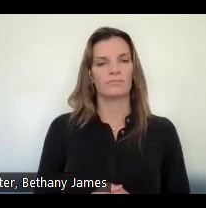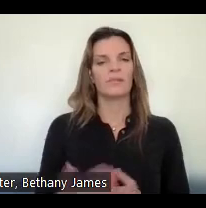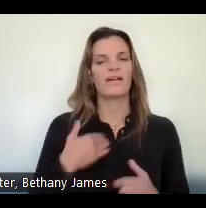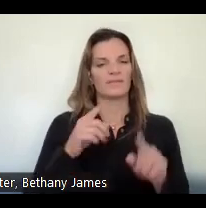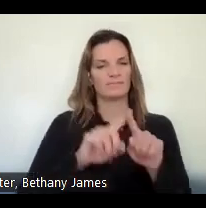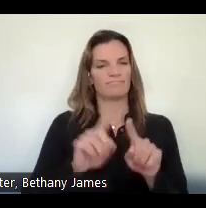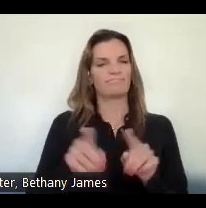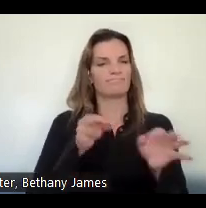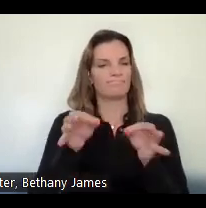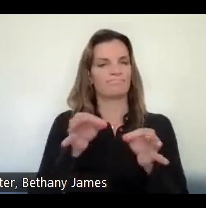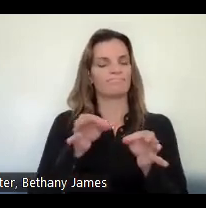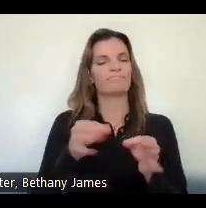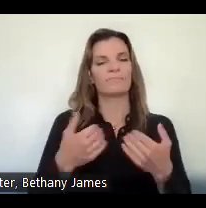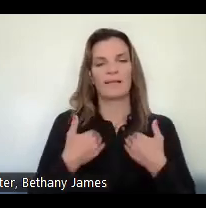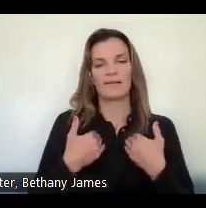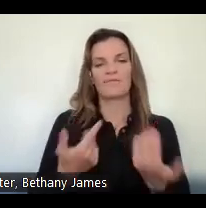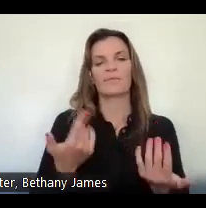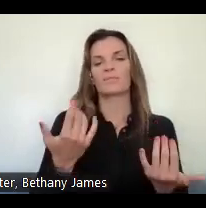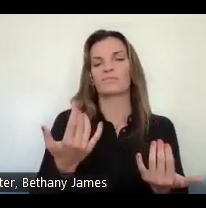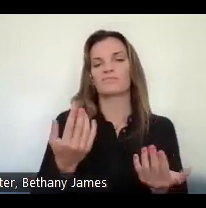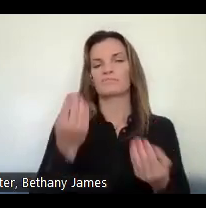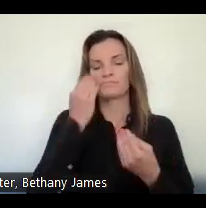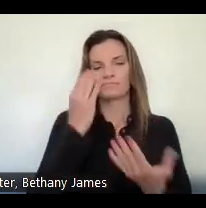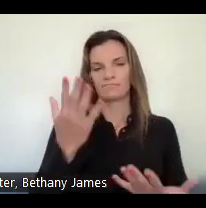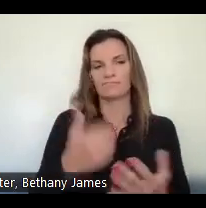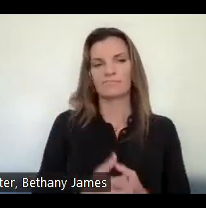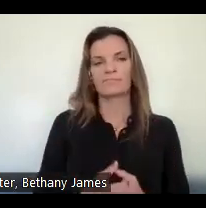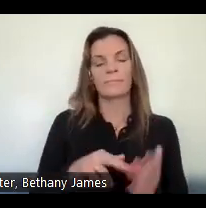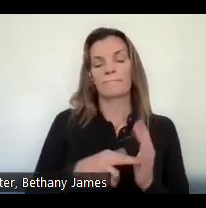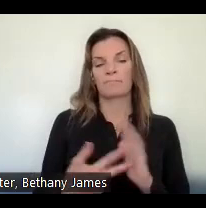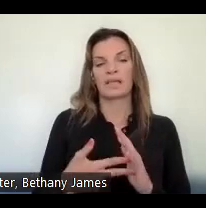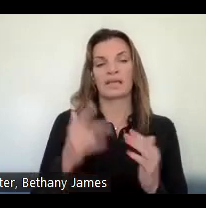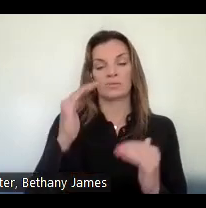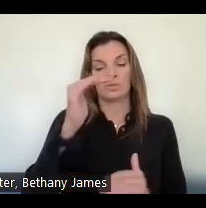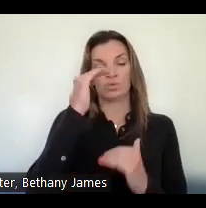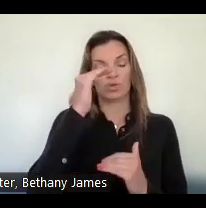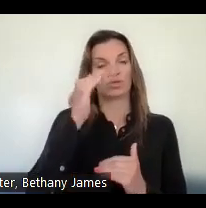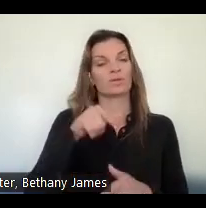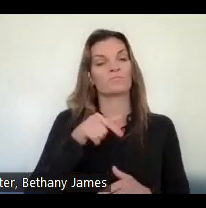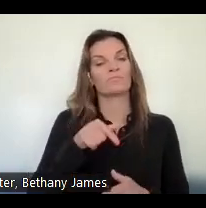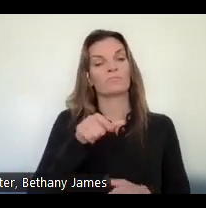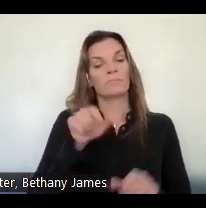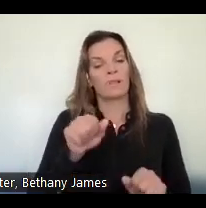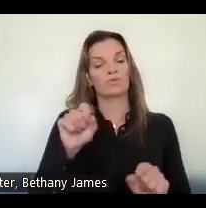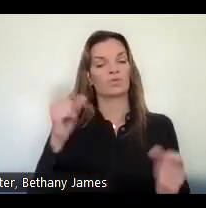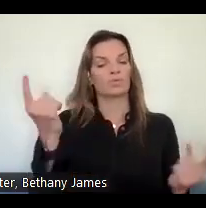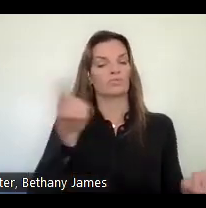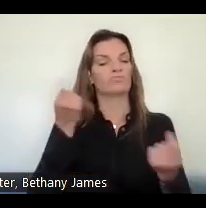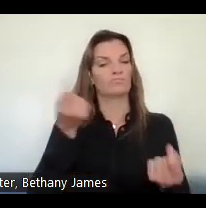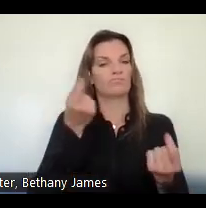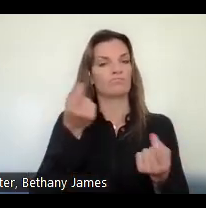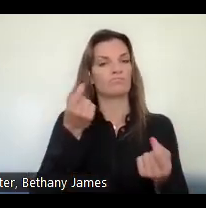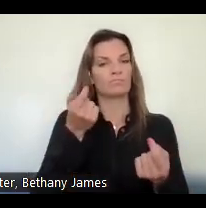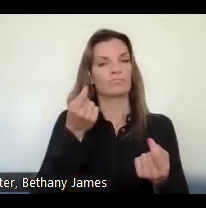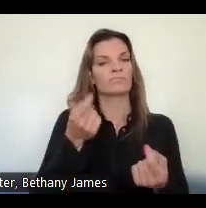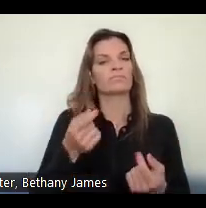of the presentation, this will be the one that I'll use. So it's a restriction or impairment in a person's ability to function in a way that falls within the